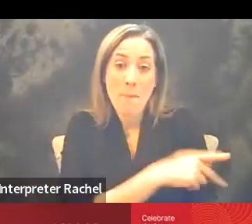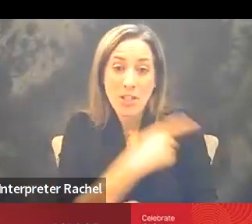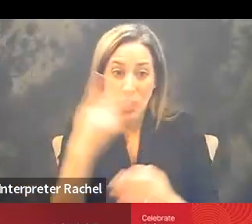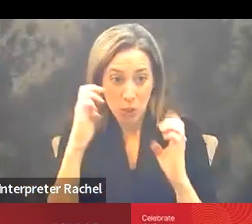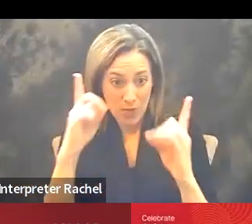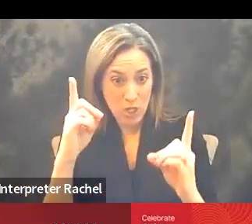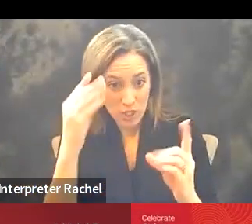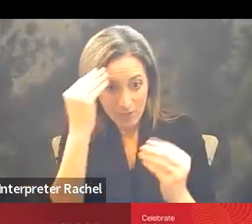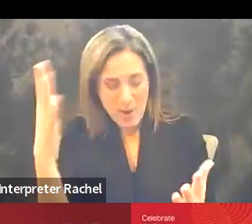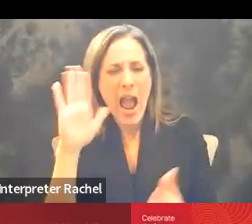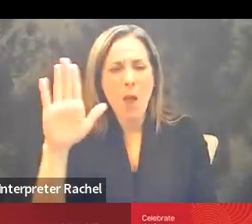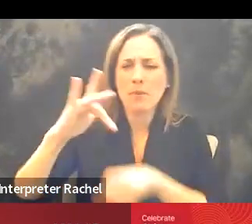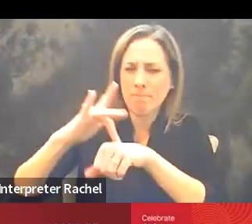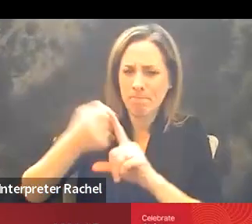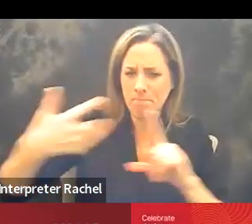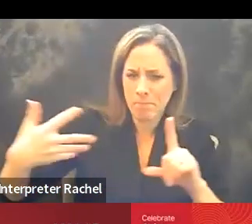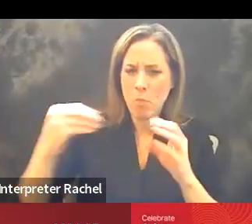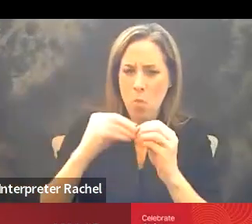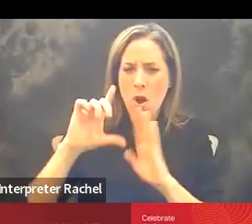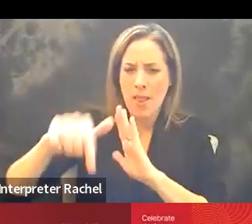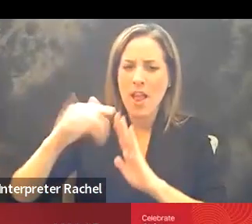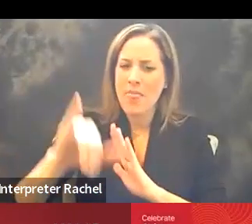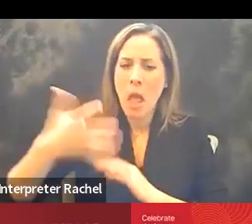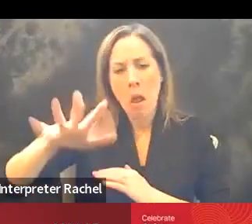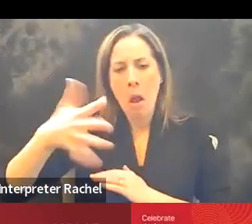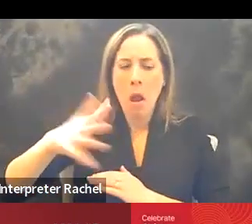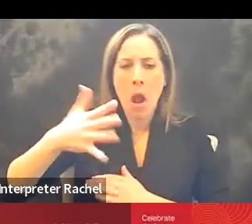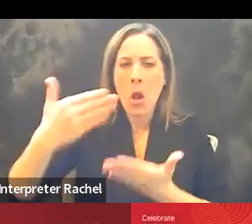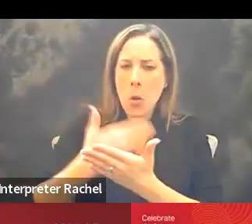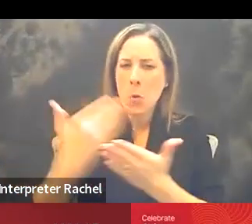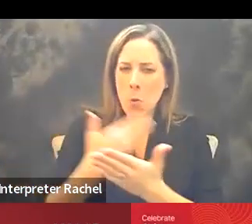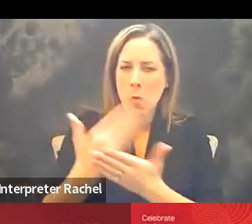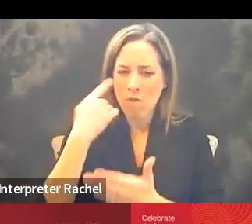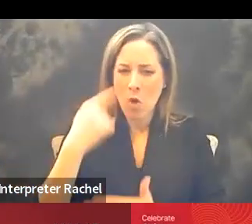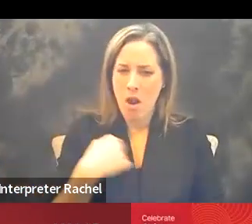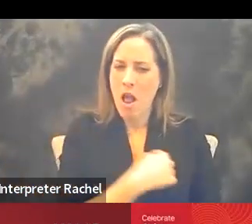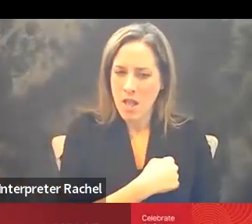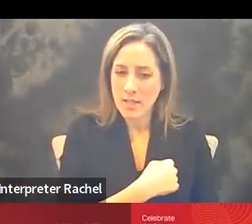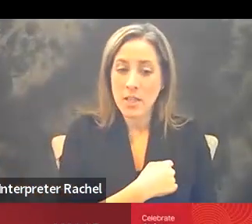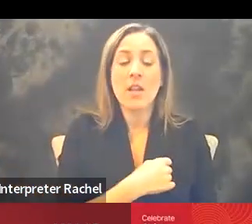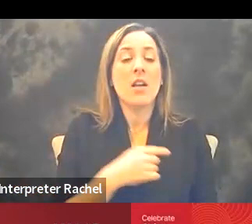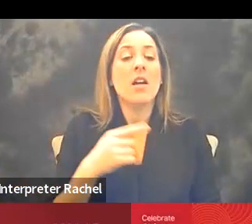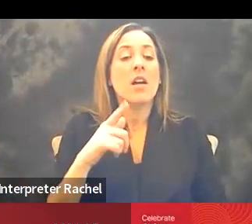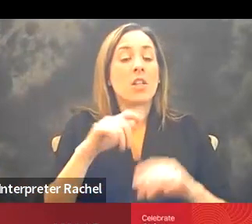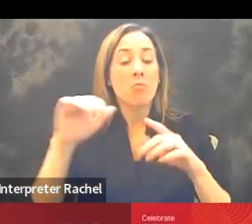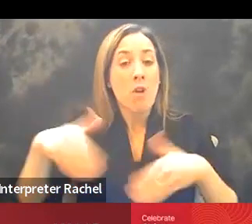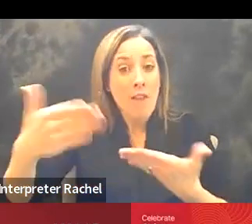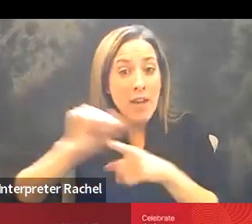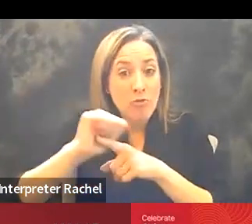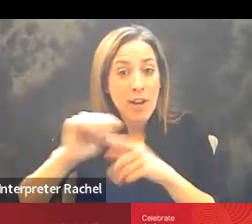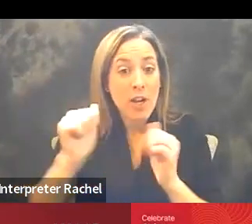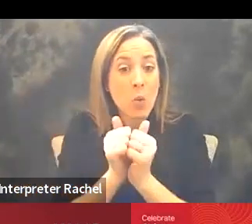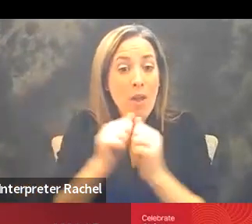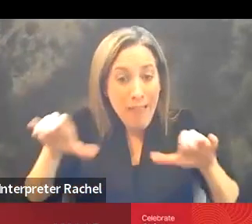can speak to that later. That's a relatively new body of work for us. And doing training with active